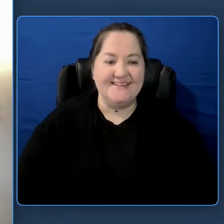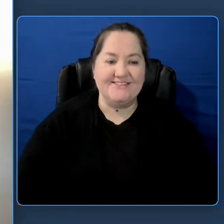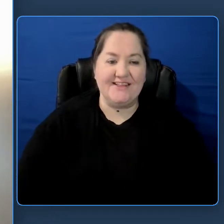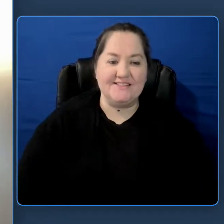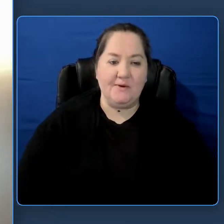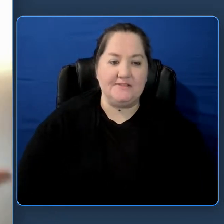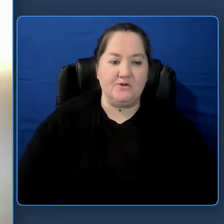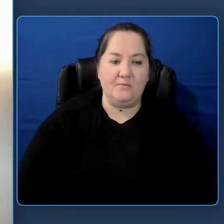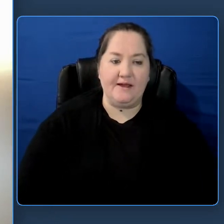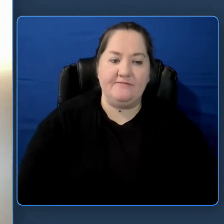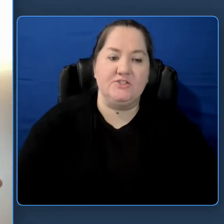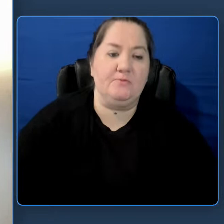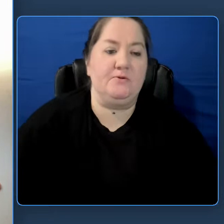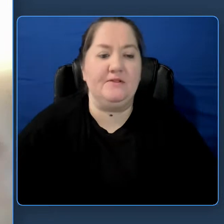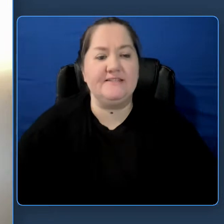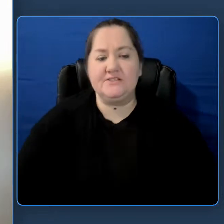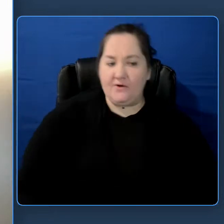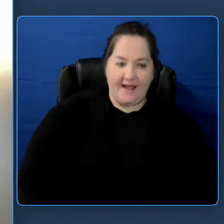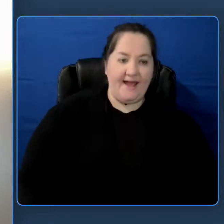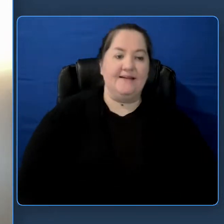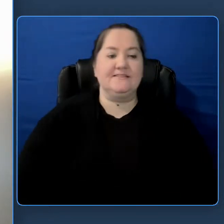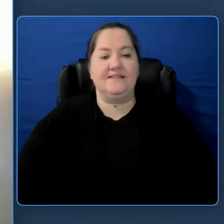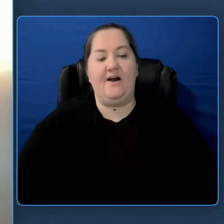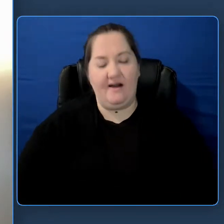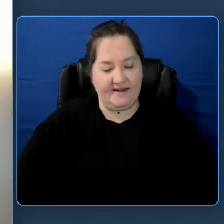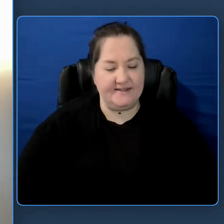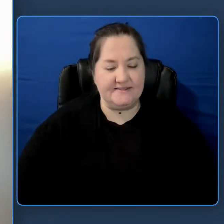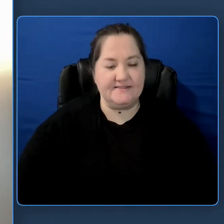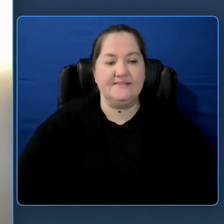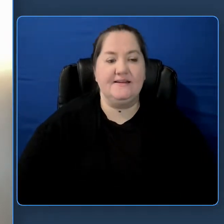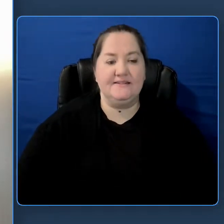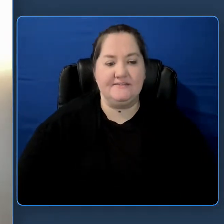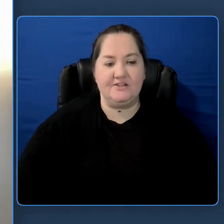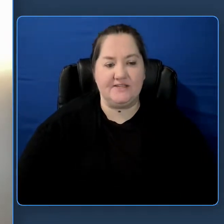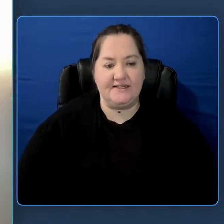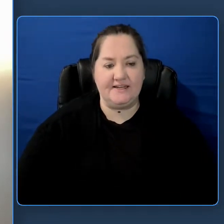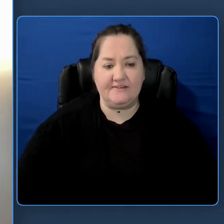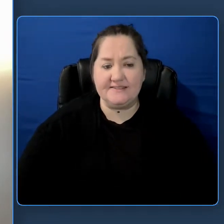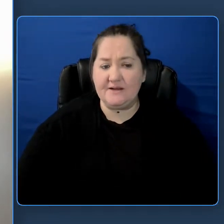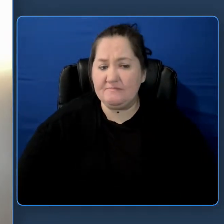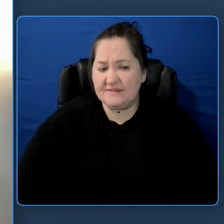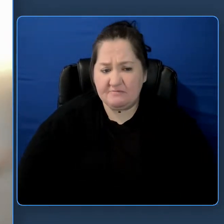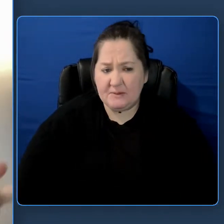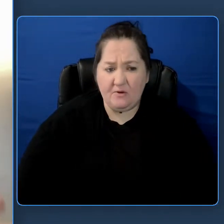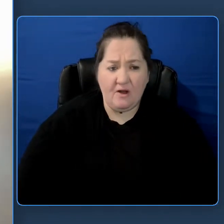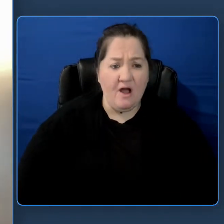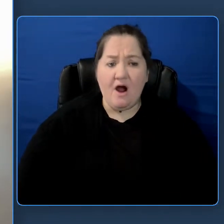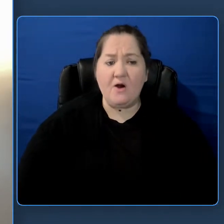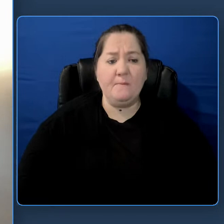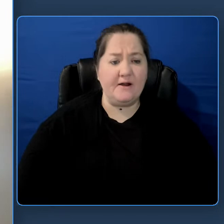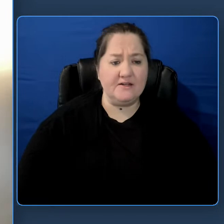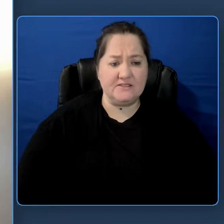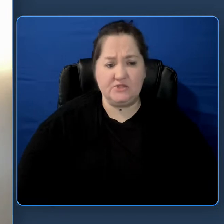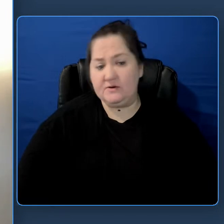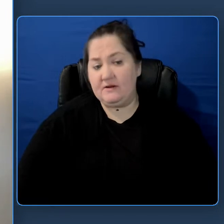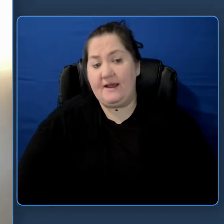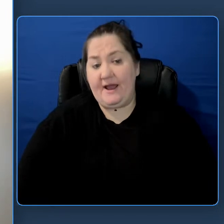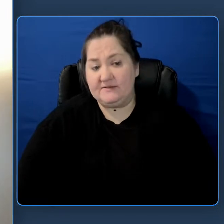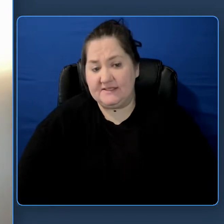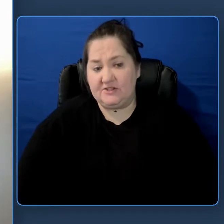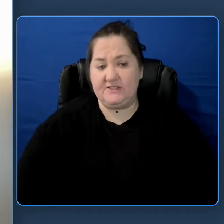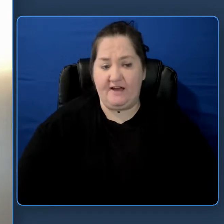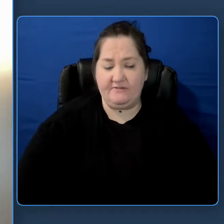job. So that's what. So if interpreter, please don't ask the audience if there's any deaf, because some deaf people are embarrassed